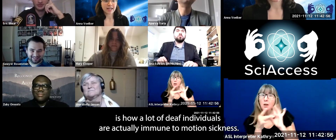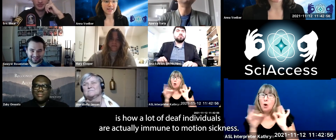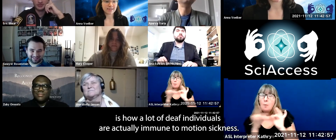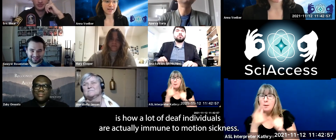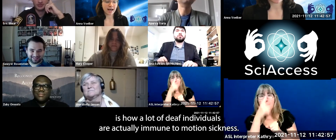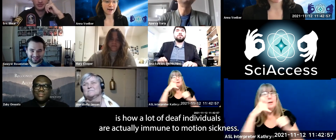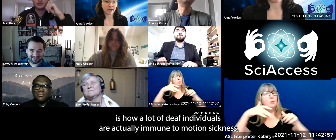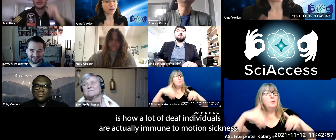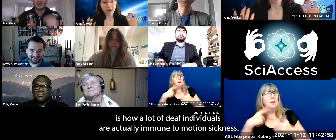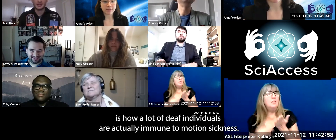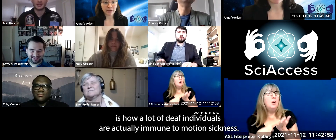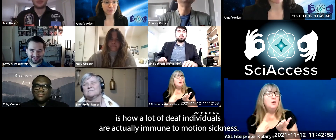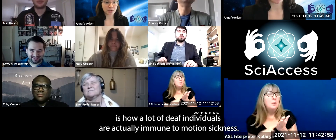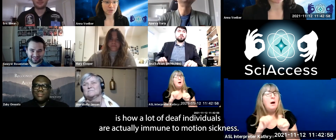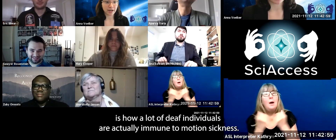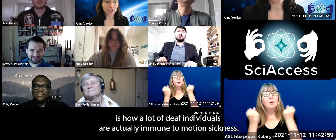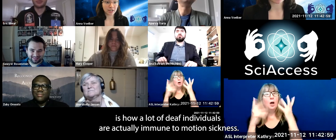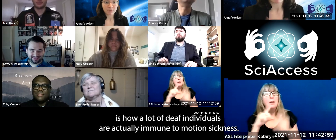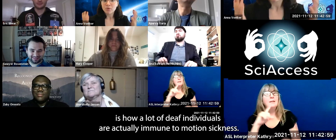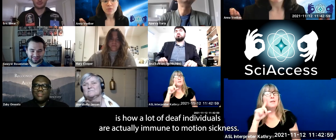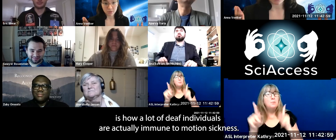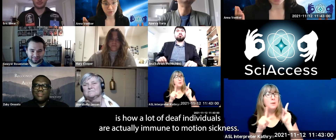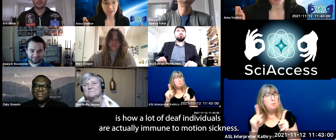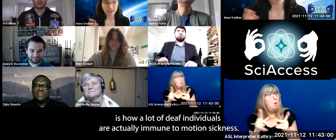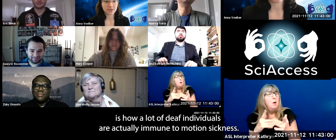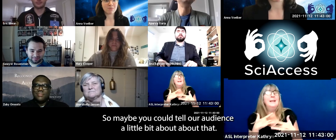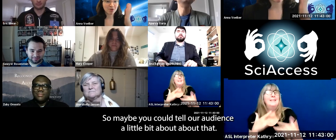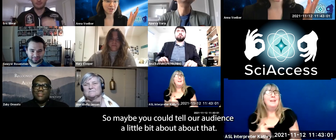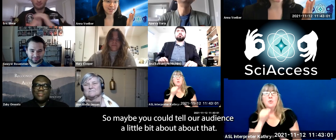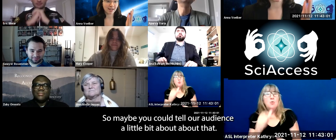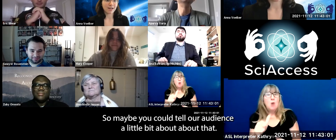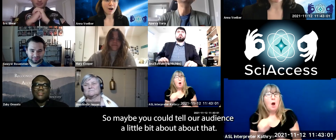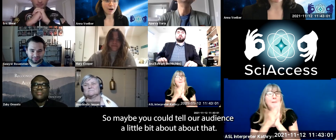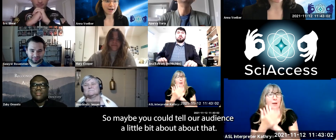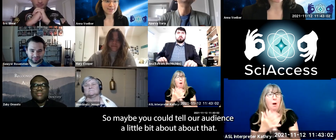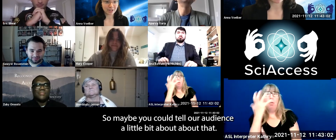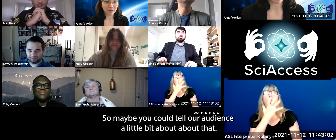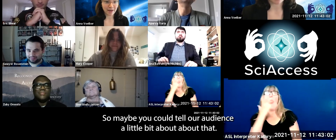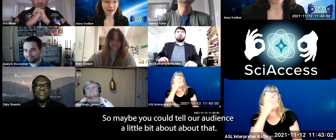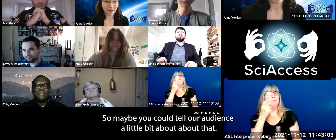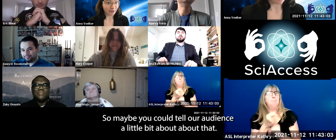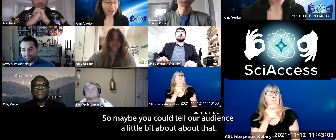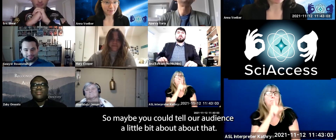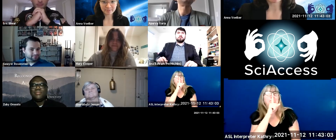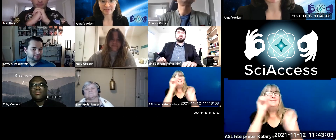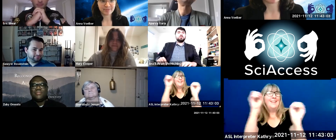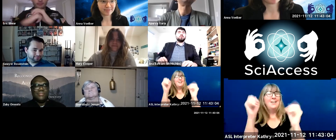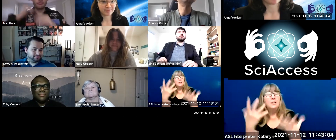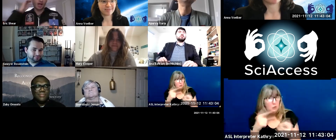about is how a lot of deaf individuals are actually immune to motion sickness. So maybe you could tell our audience a little bit about